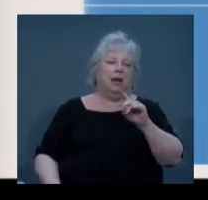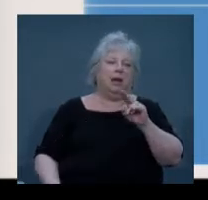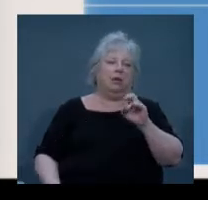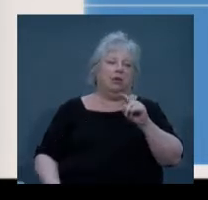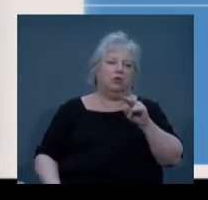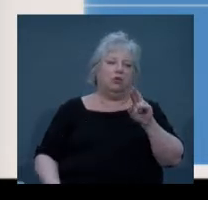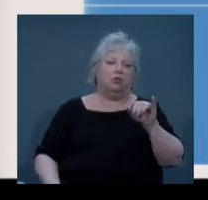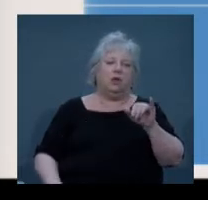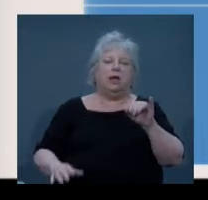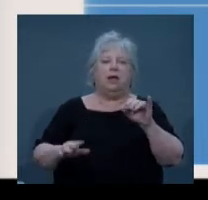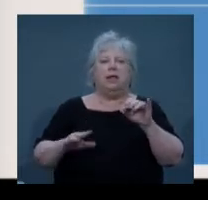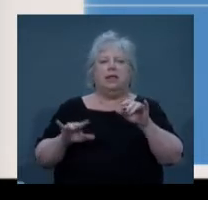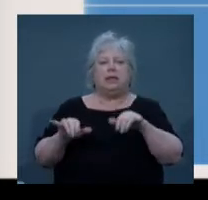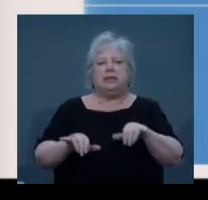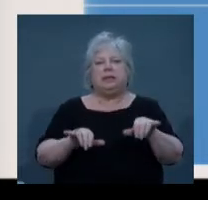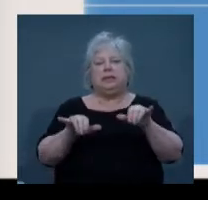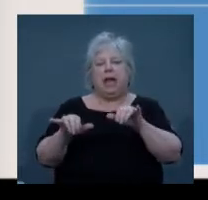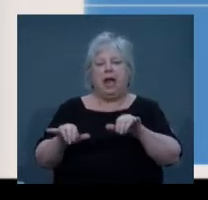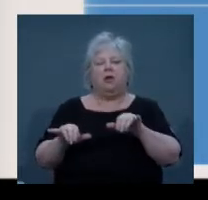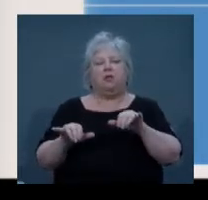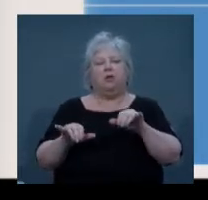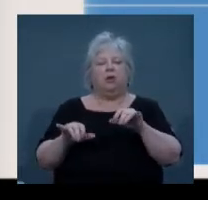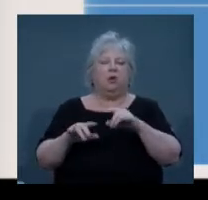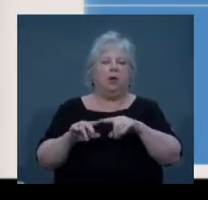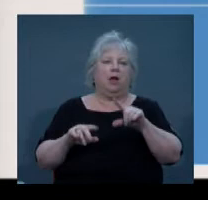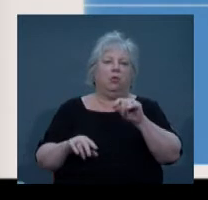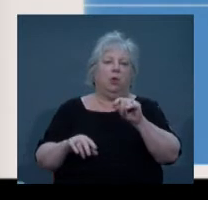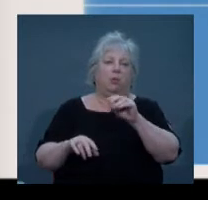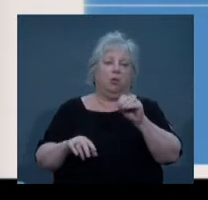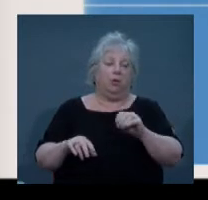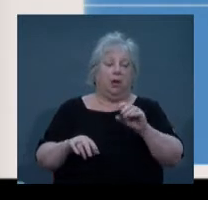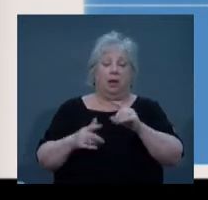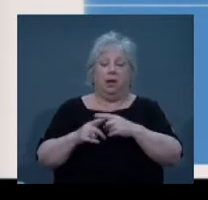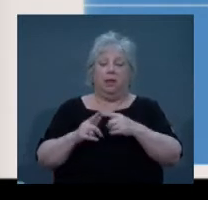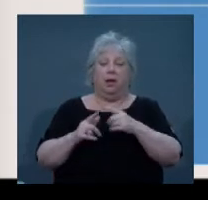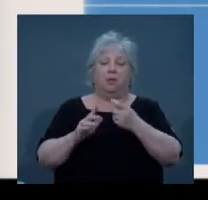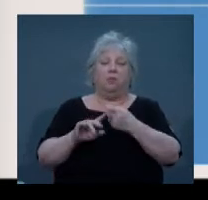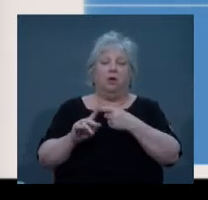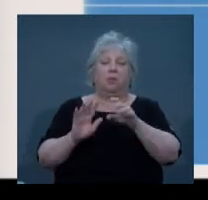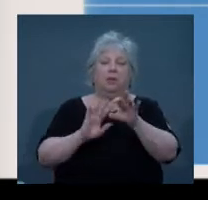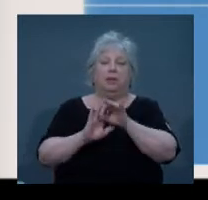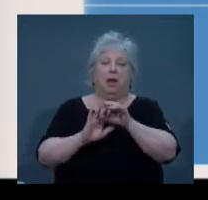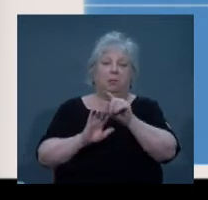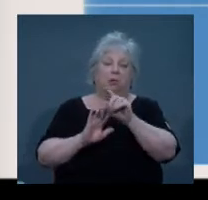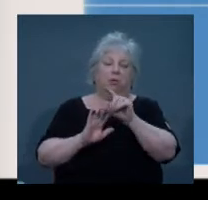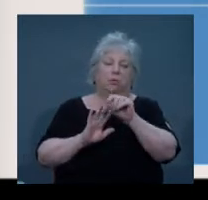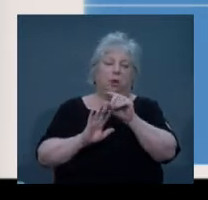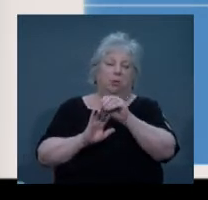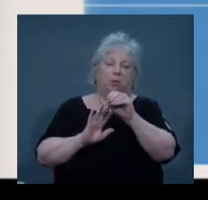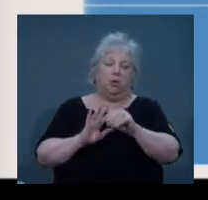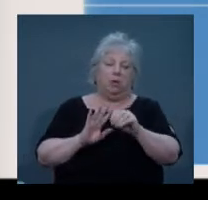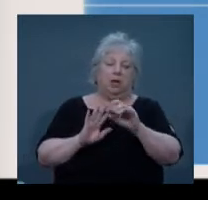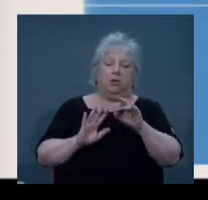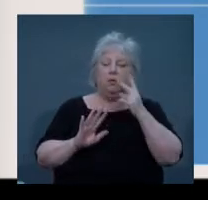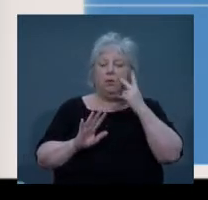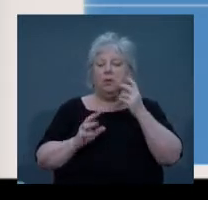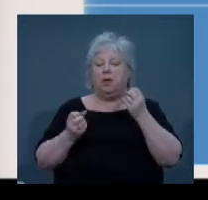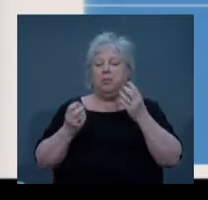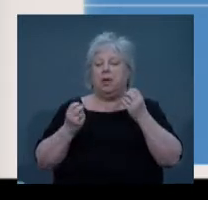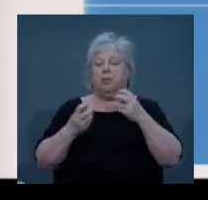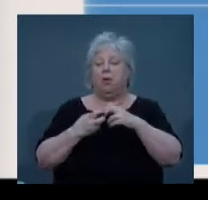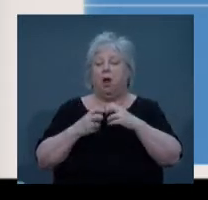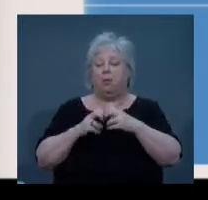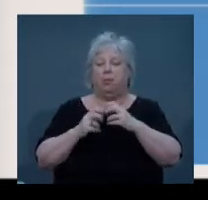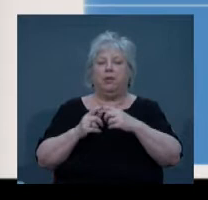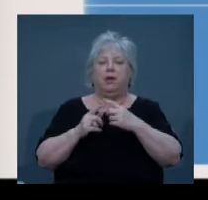of 20%. And then from that sample, if you see there are problems, then you enlarge your sample, you inspect more. But generally, and